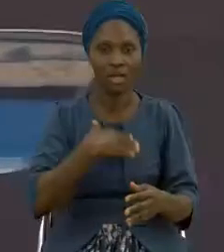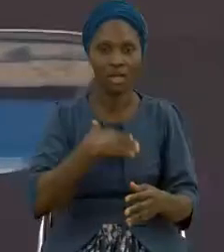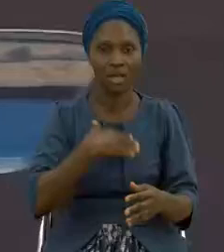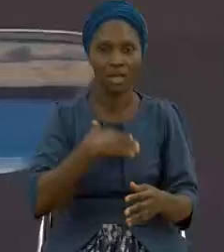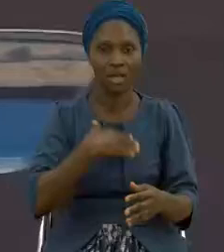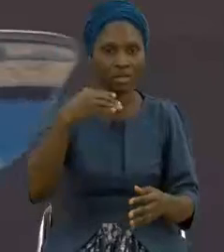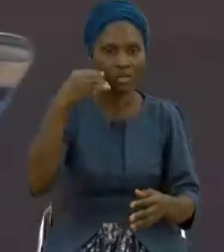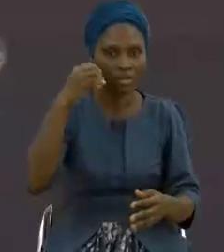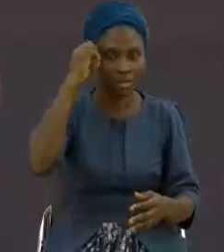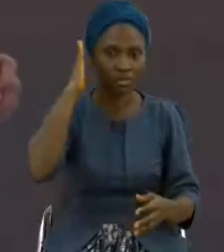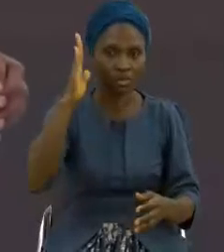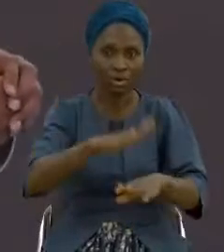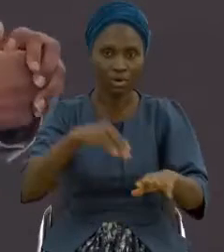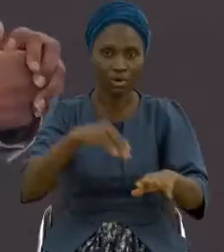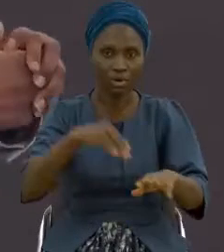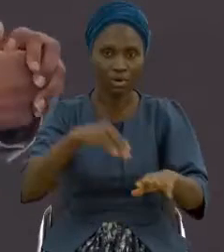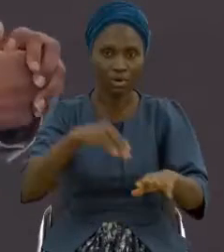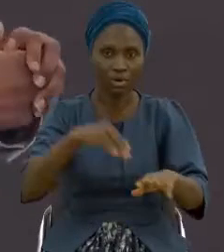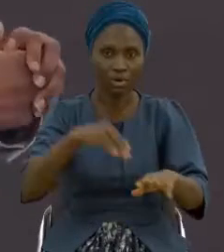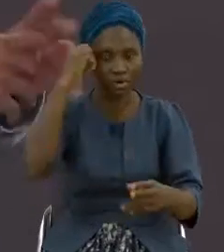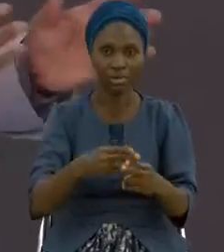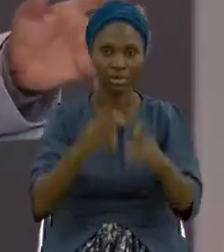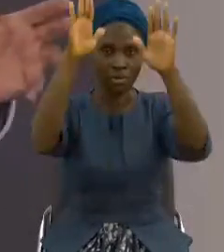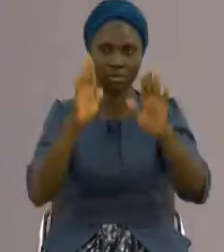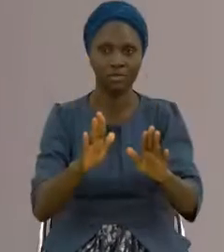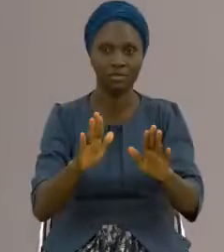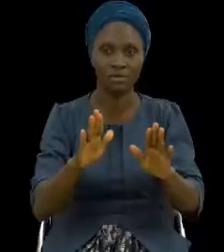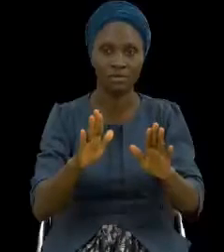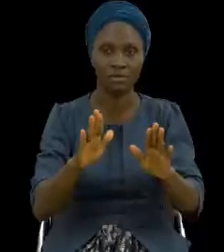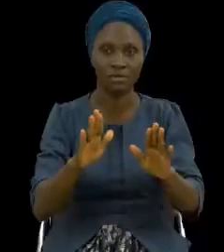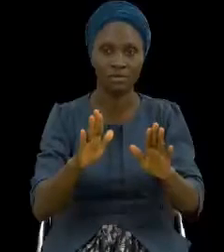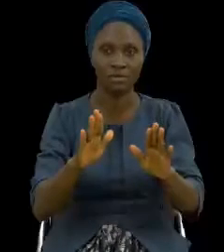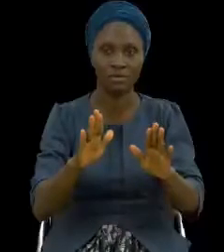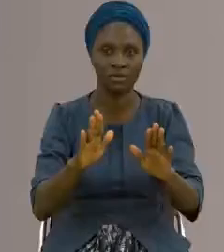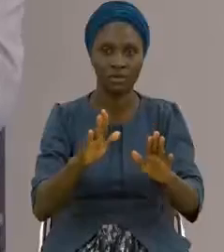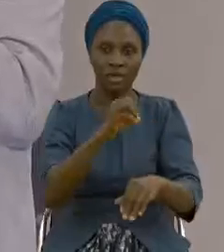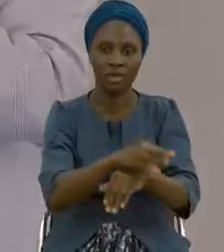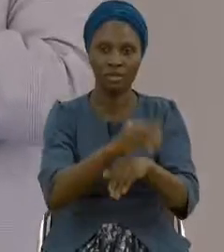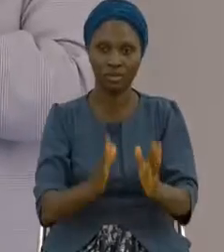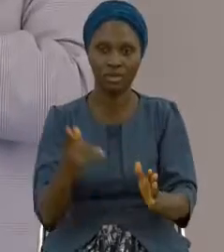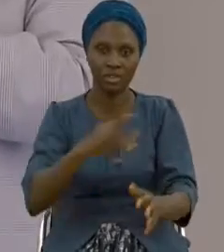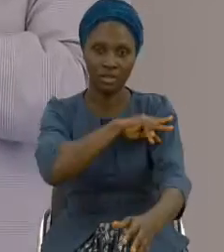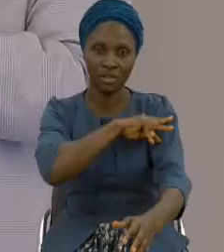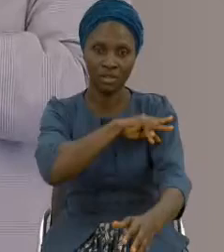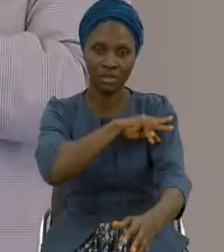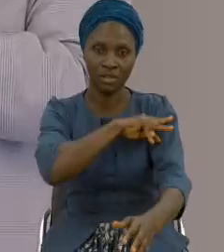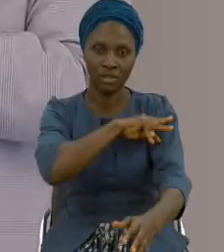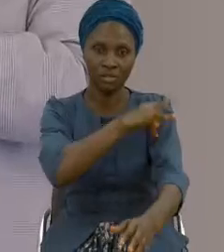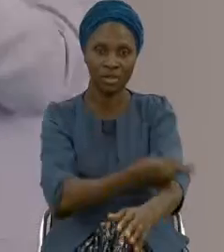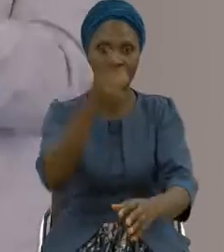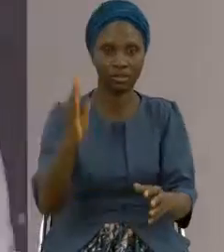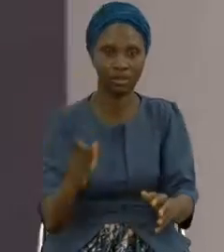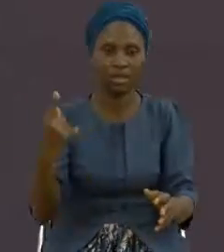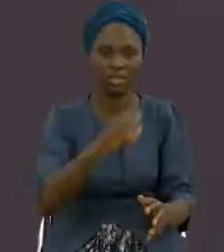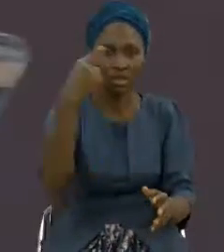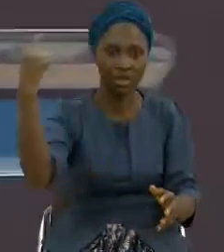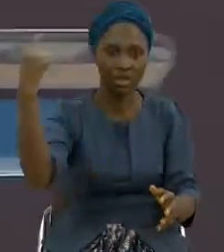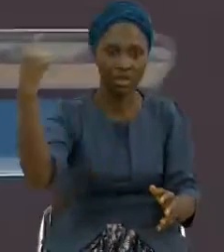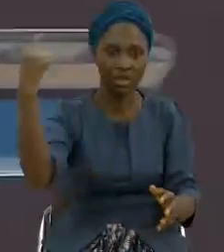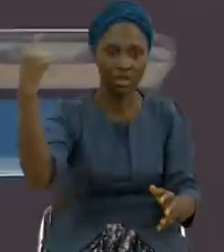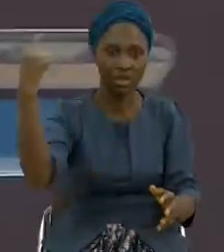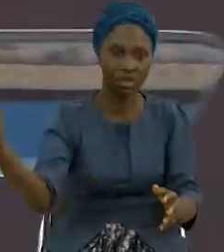Wonderful, Counselor, the Mighty God, the Everlasting Father, and the Prince of Peace.